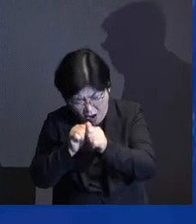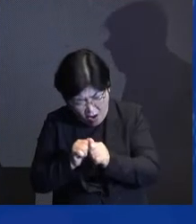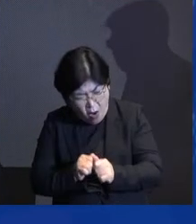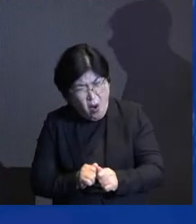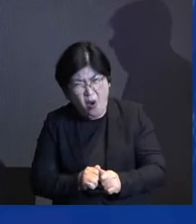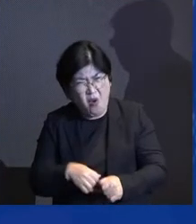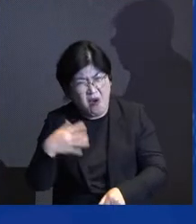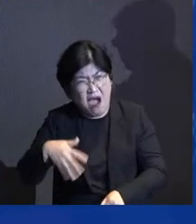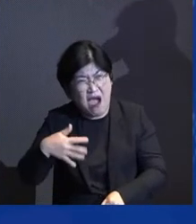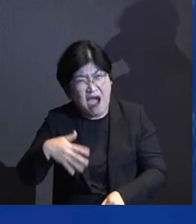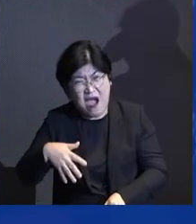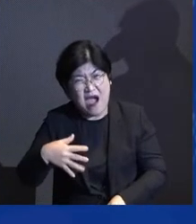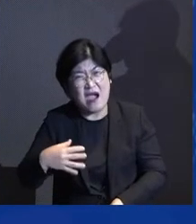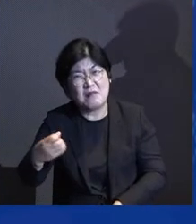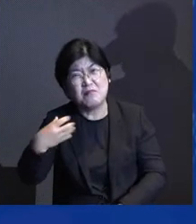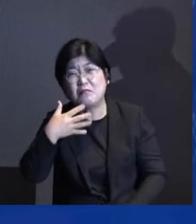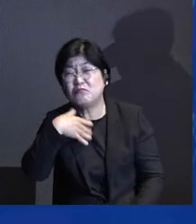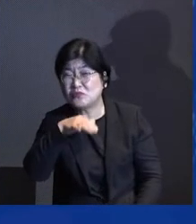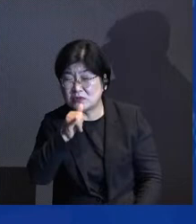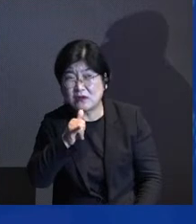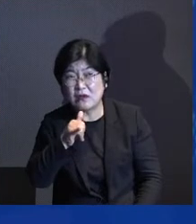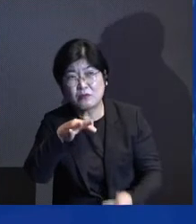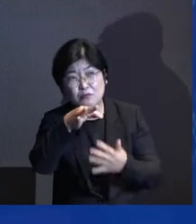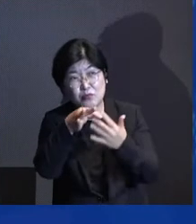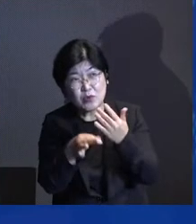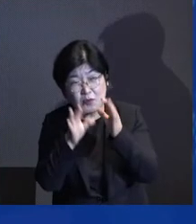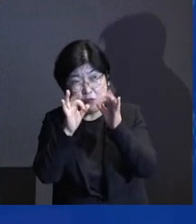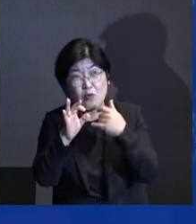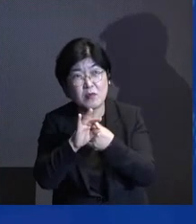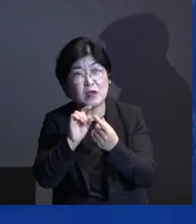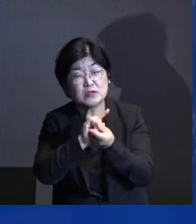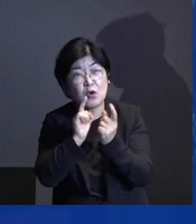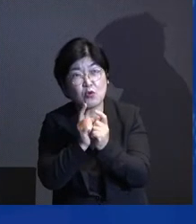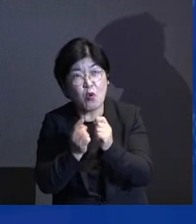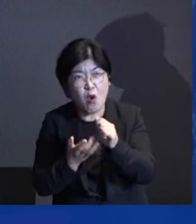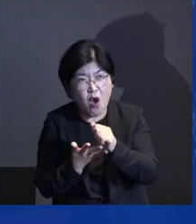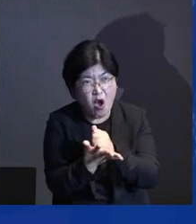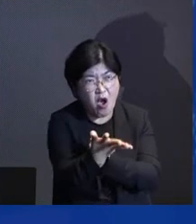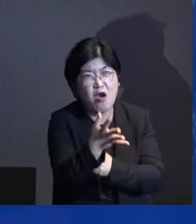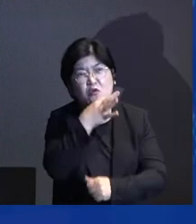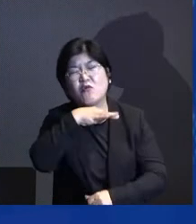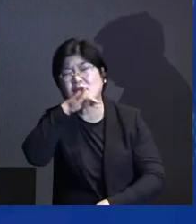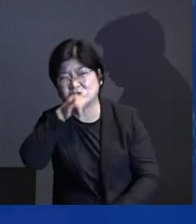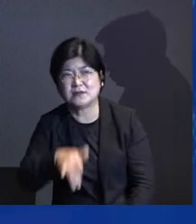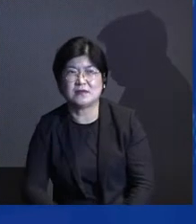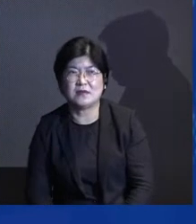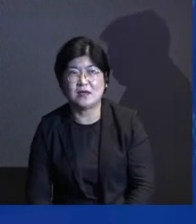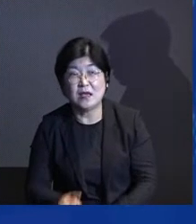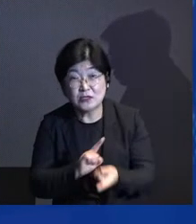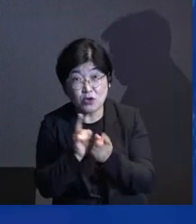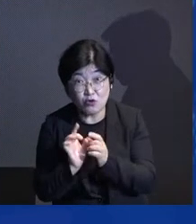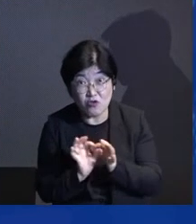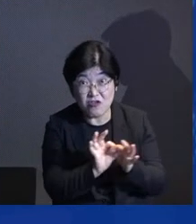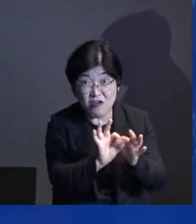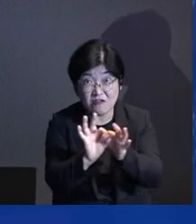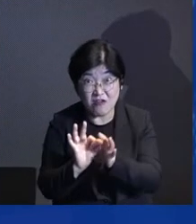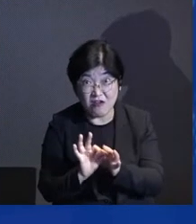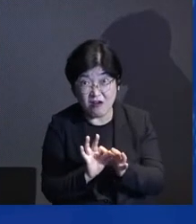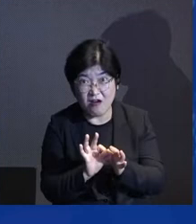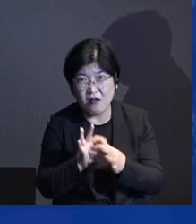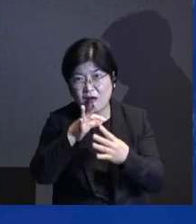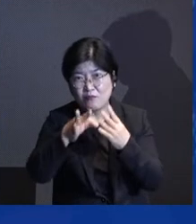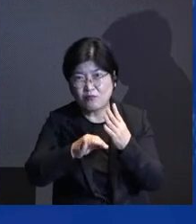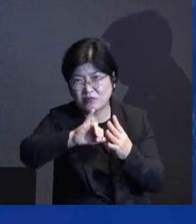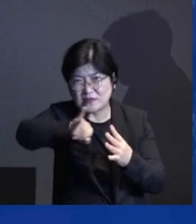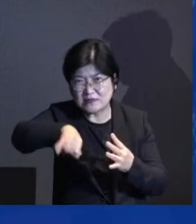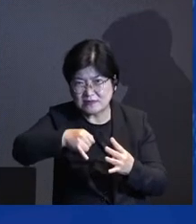components are synergy with each other, and they have link with each other. And only by